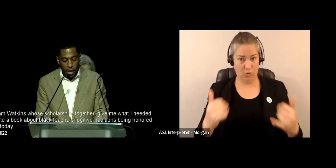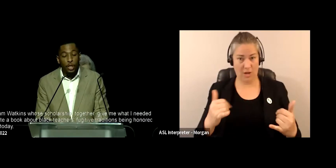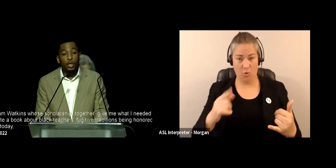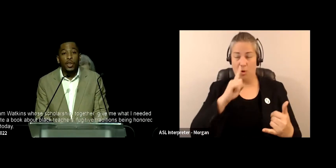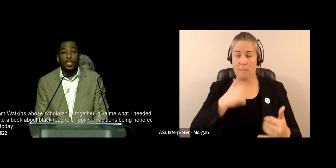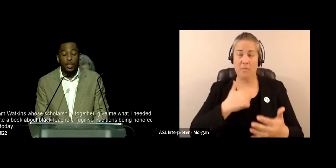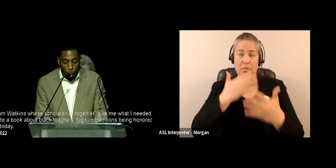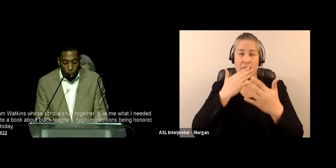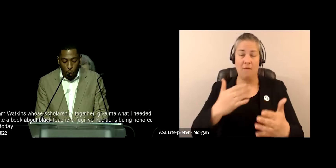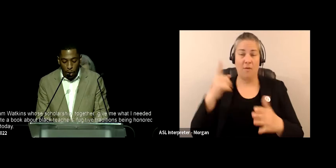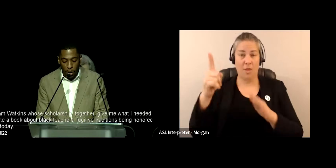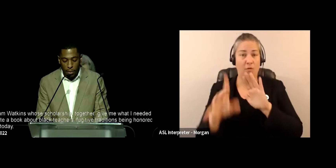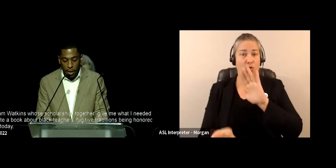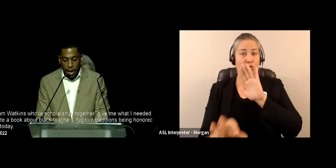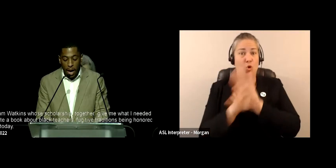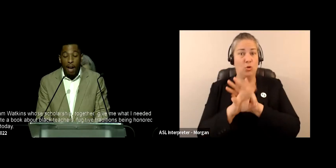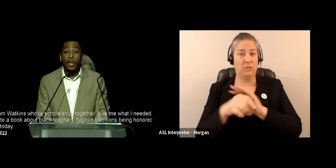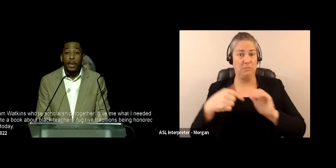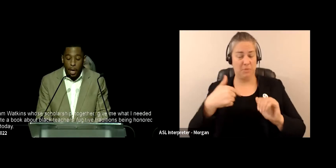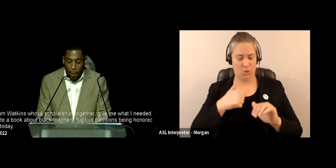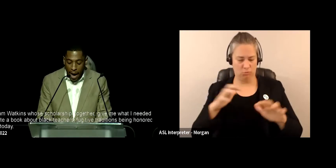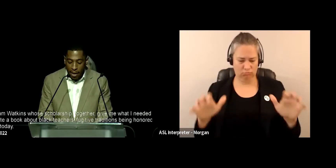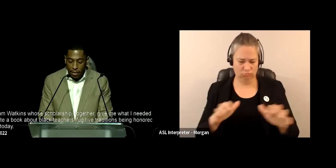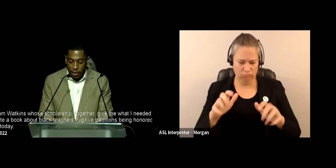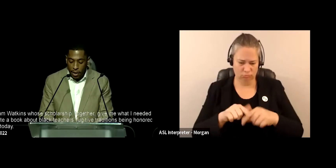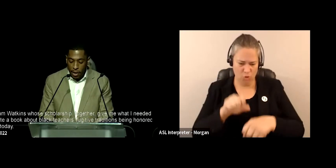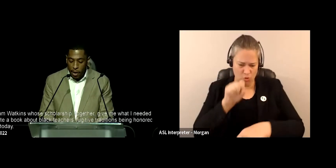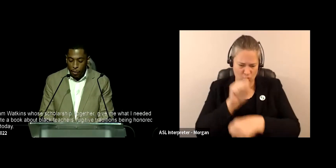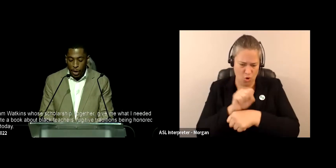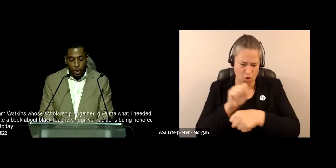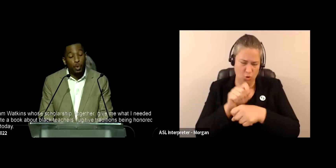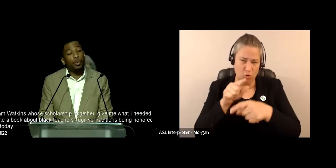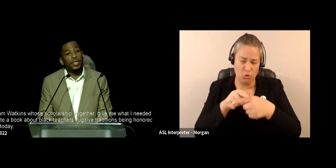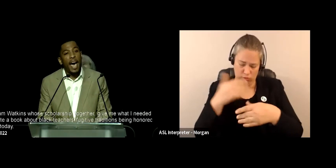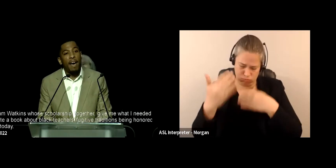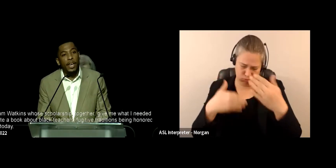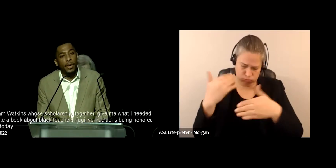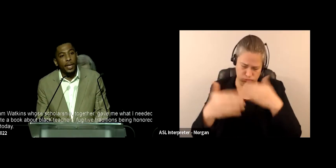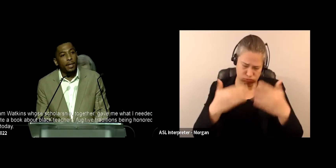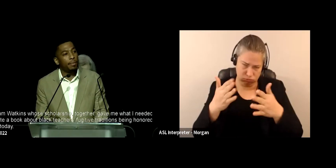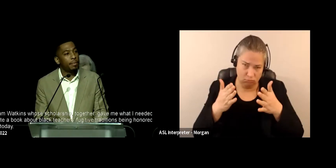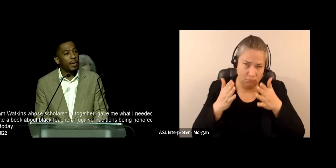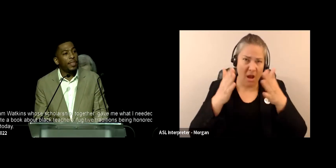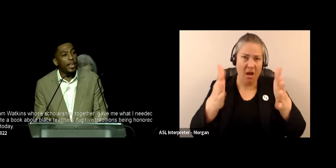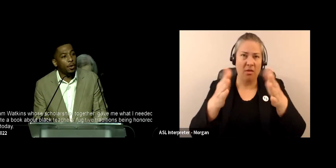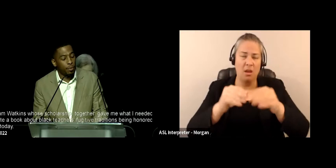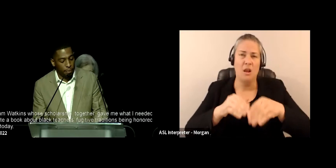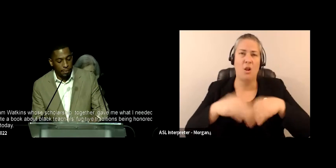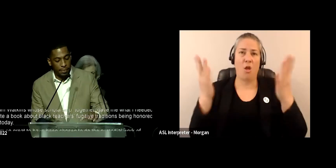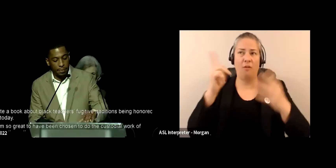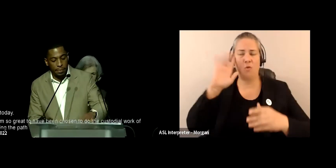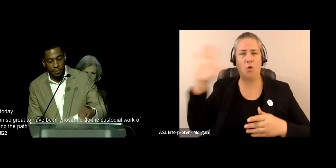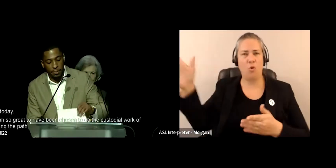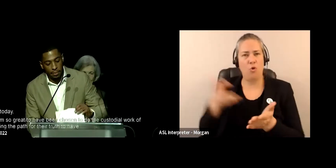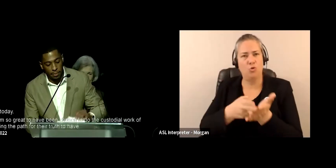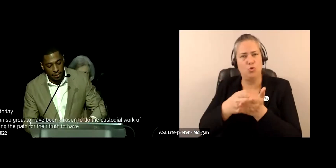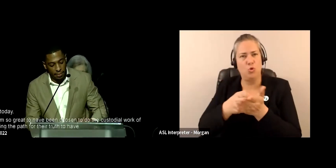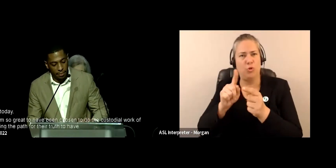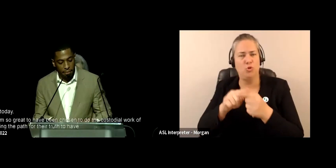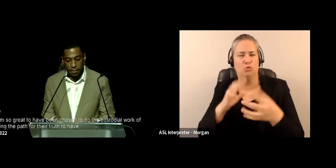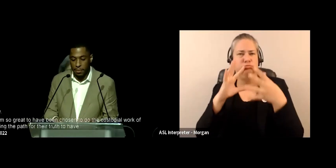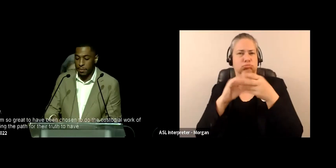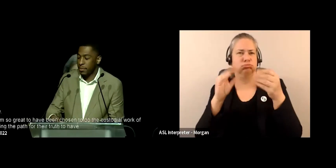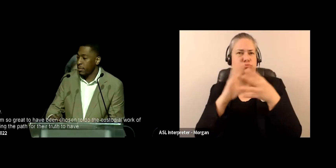chosen to do the custodial work of clearing a path for their truth to have a hearing. Thank you.